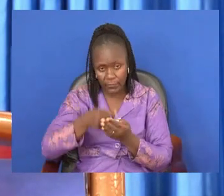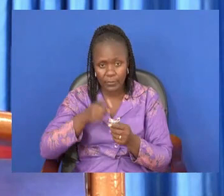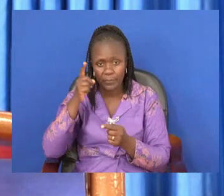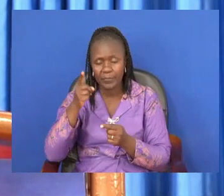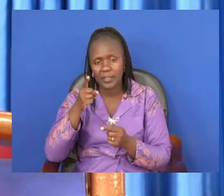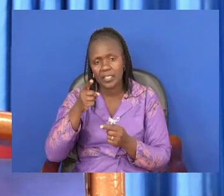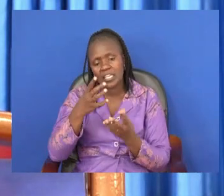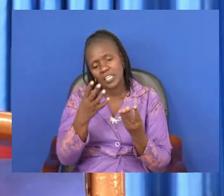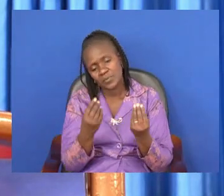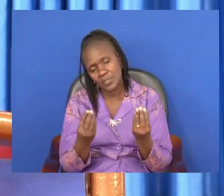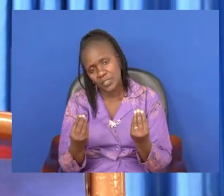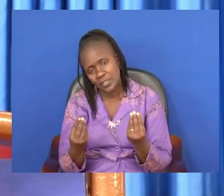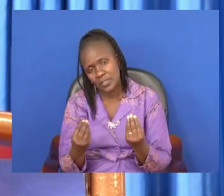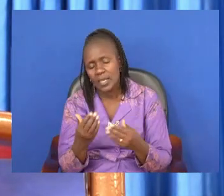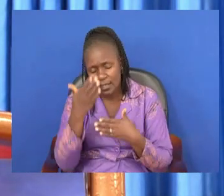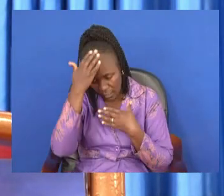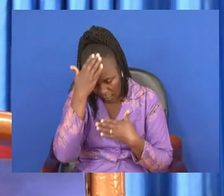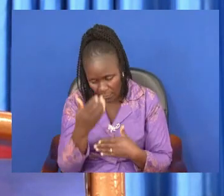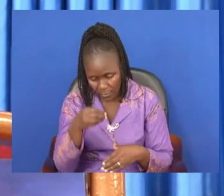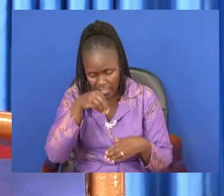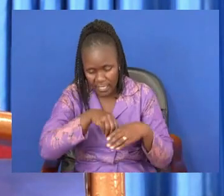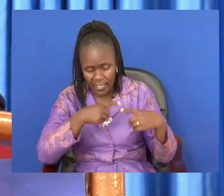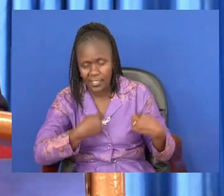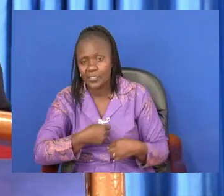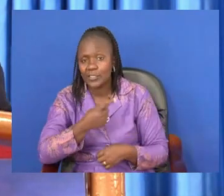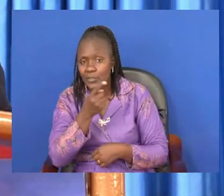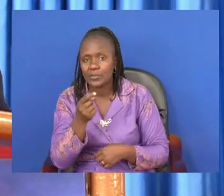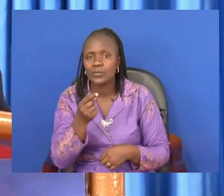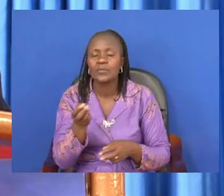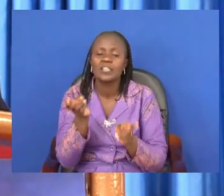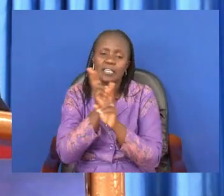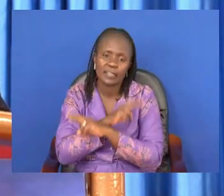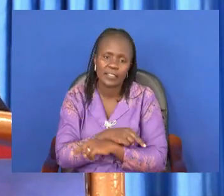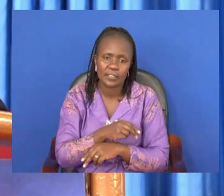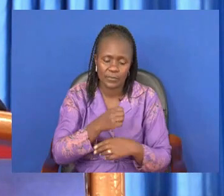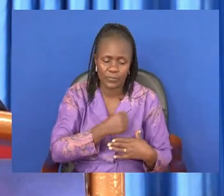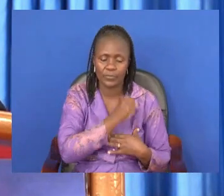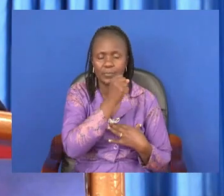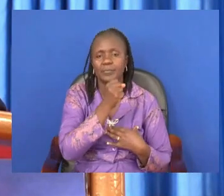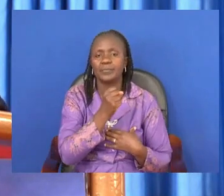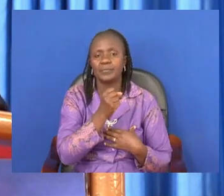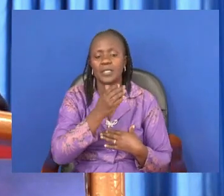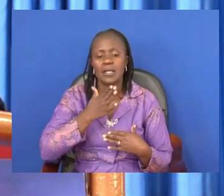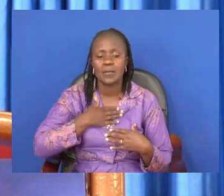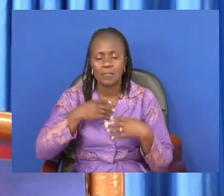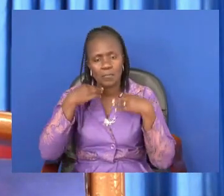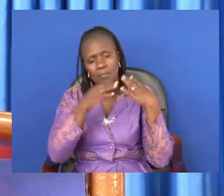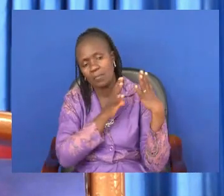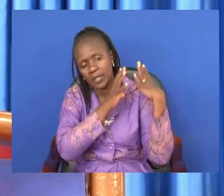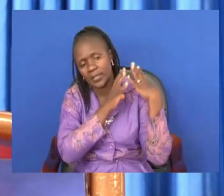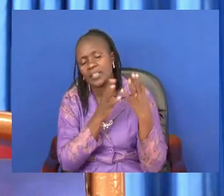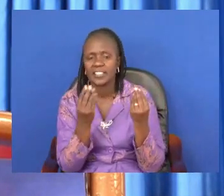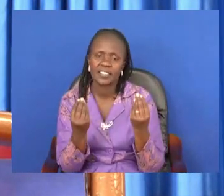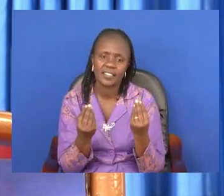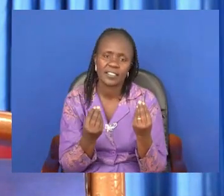For I am gentle and humble in heart, and you will find rest for your souls. For my yoke is easy and